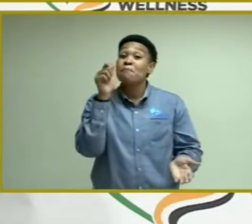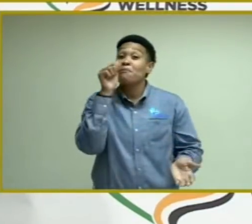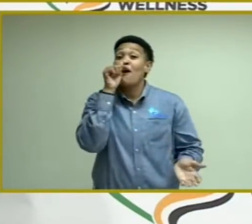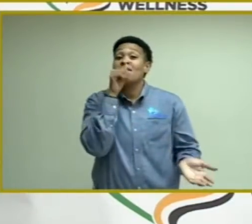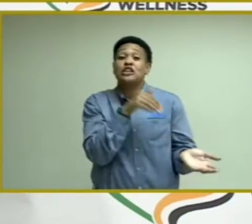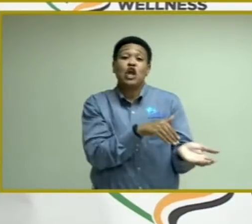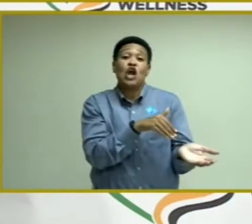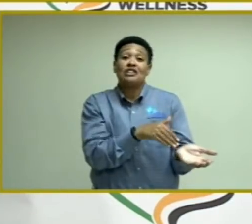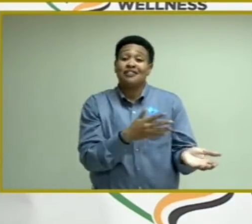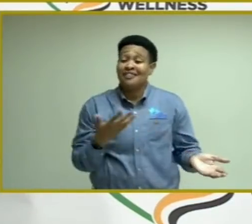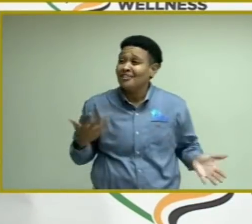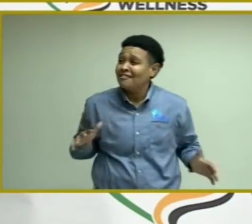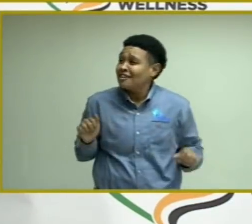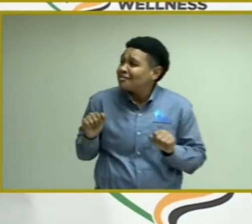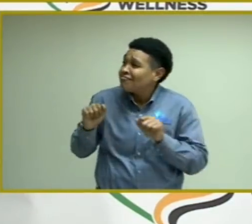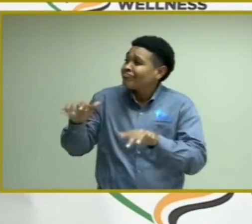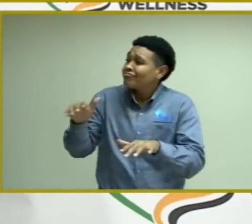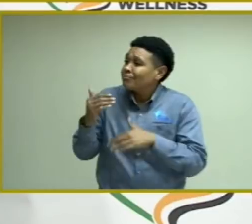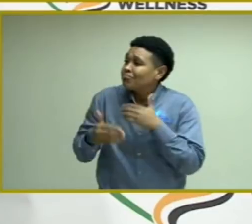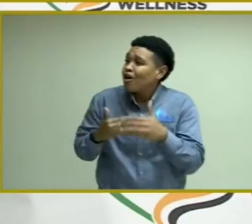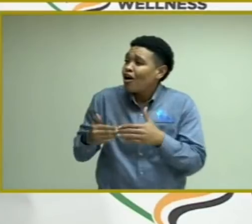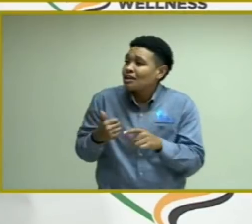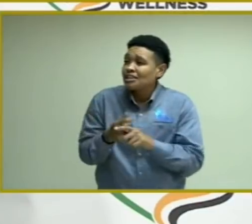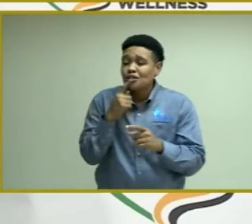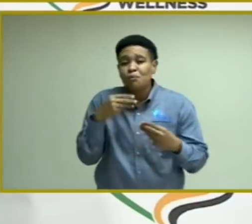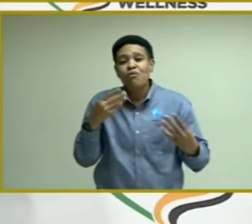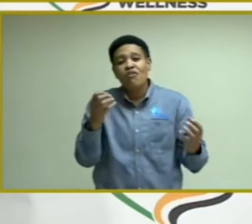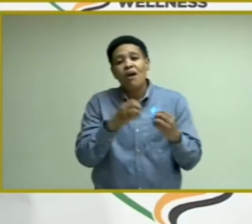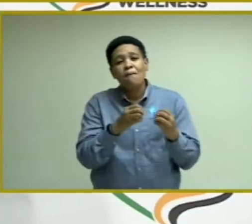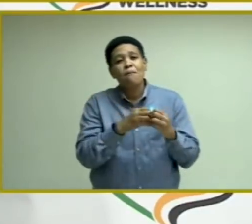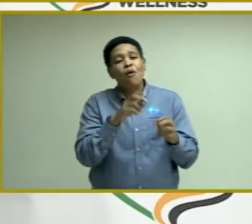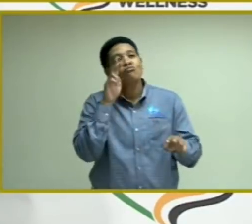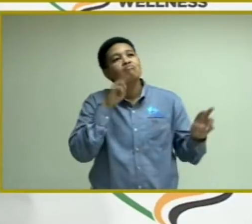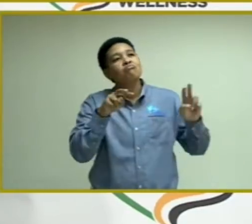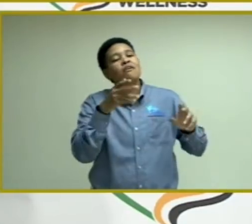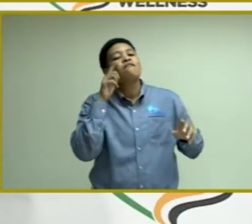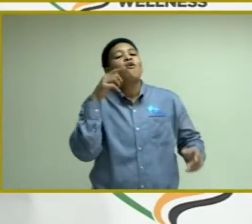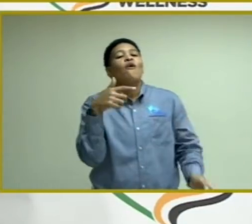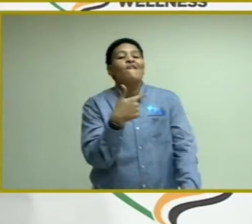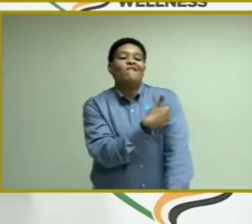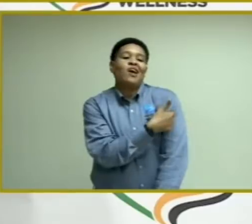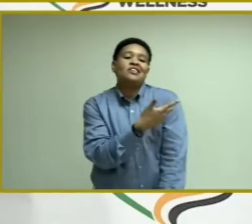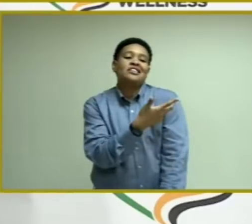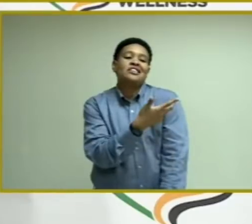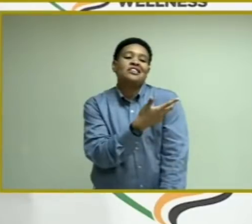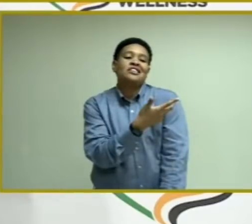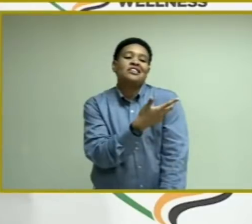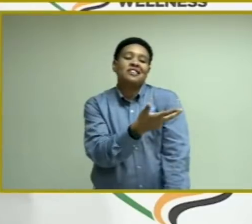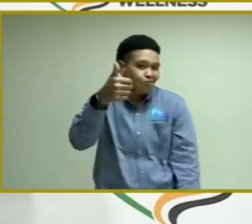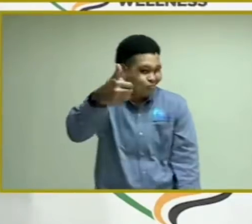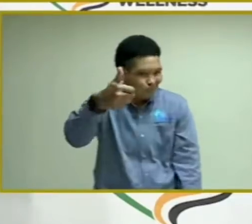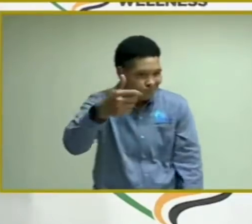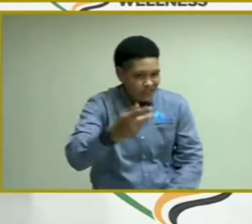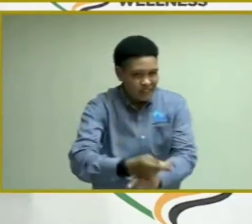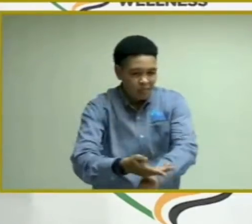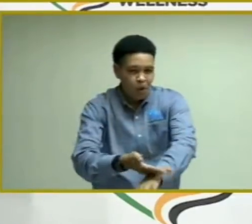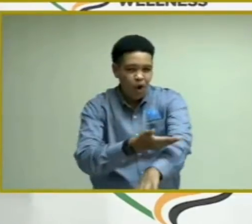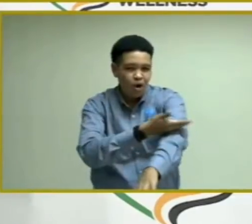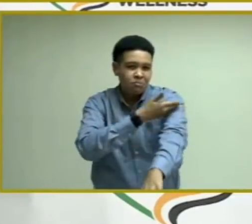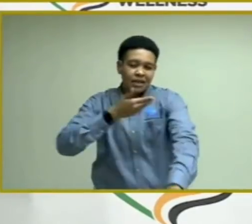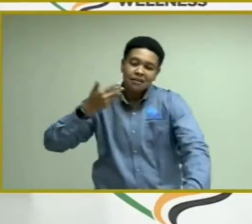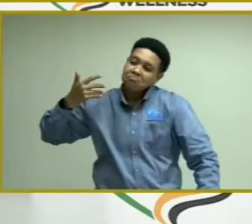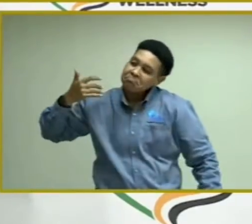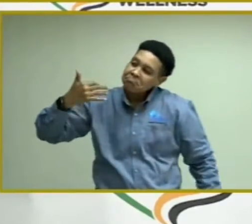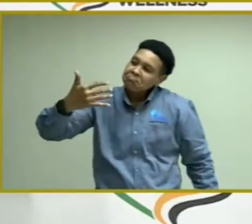process, hopefully to provide greater outlets for the vaccines. Thank you very much, and we will keep you updated in the days